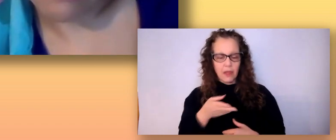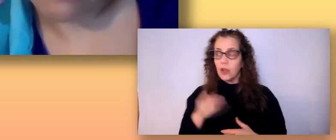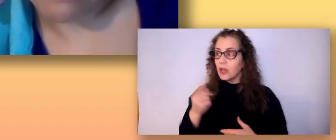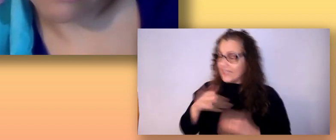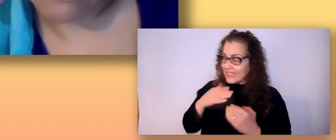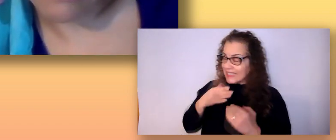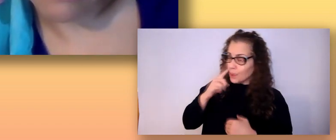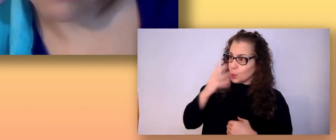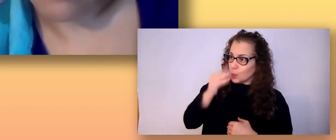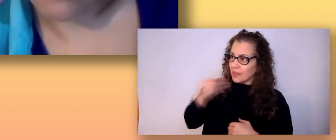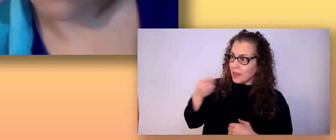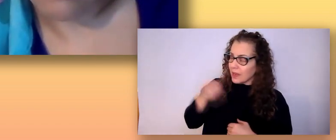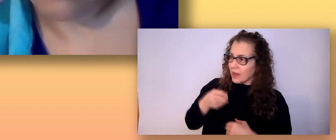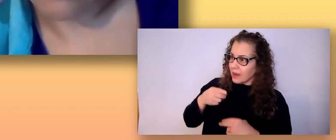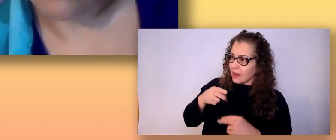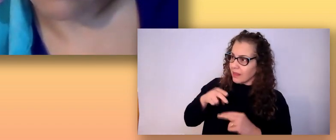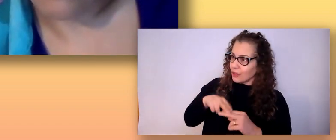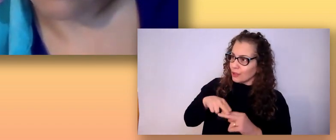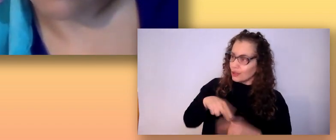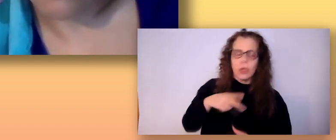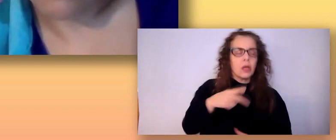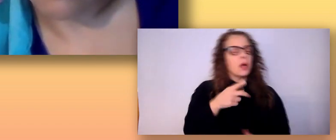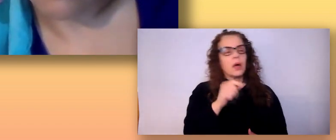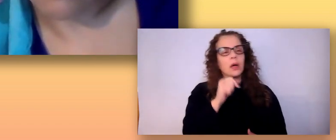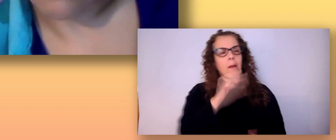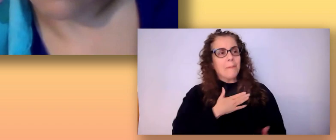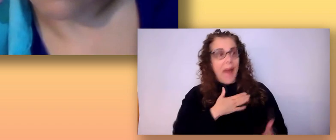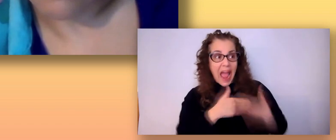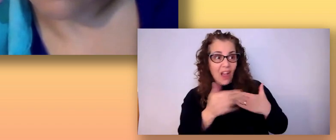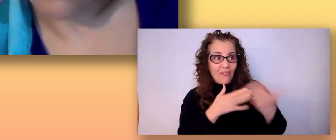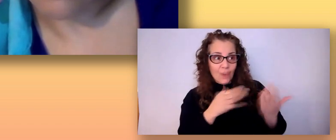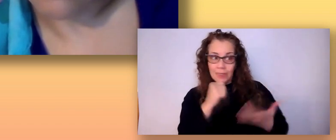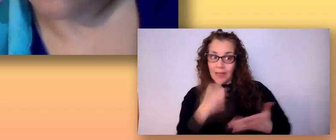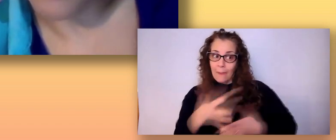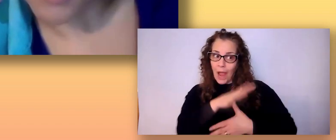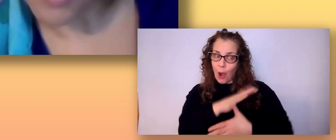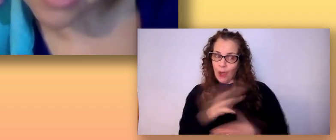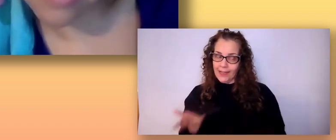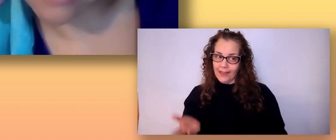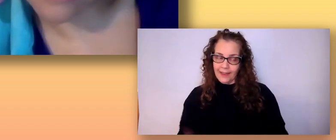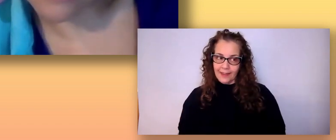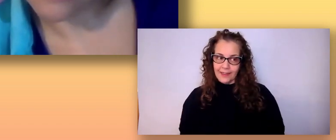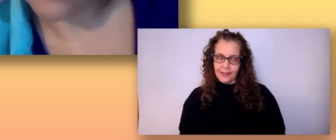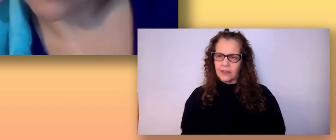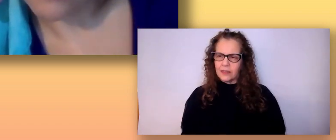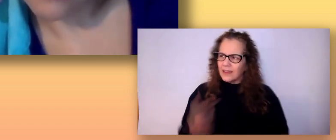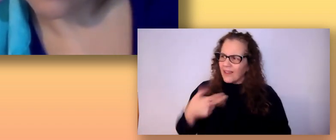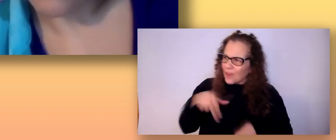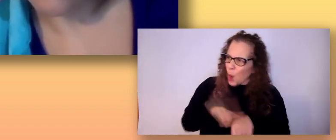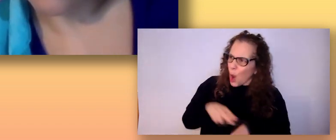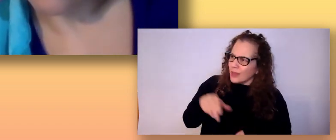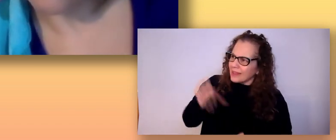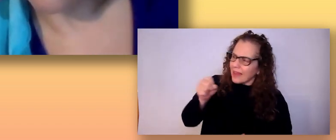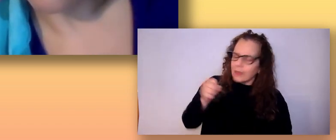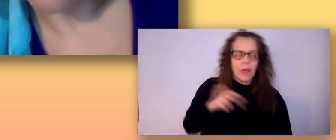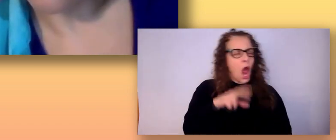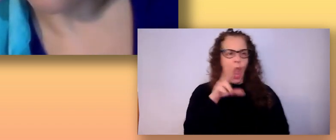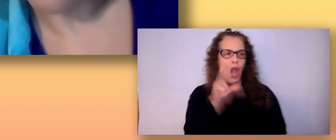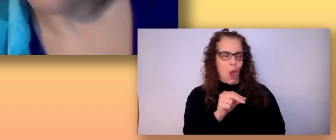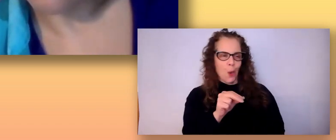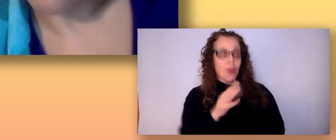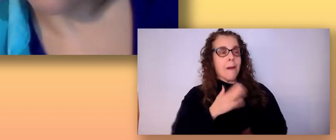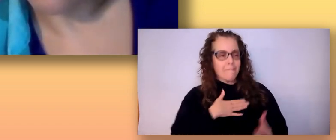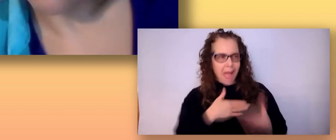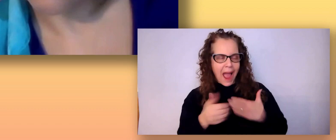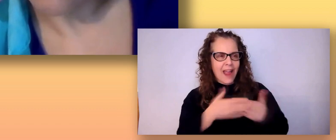chair? My comfort isn't really the priority right now. Of course it is. No, it stopped mattering the day